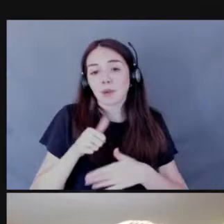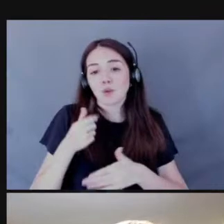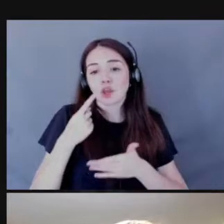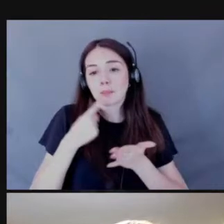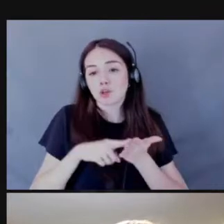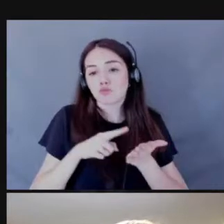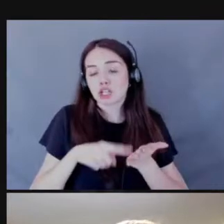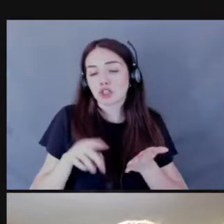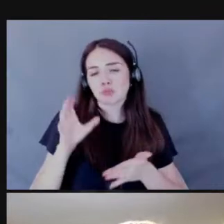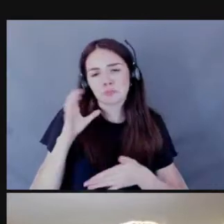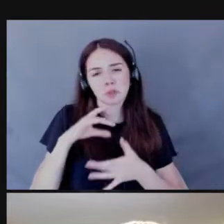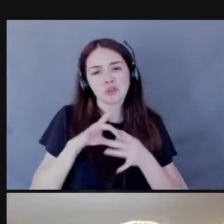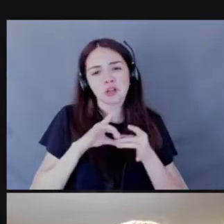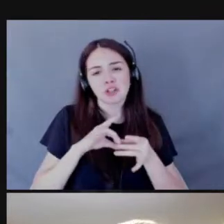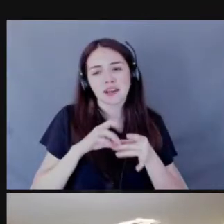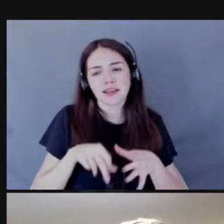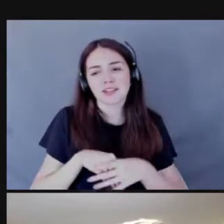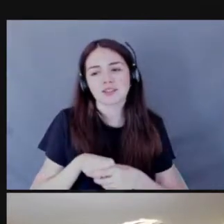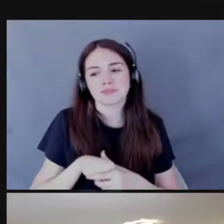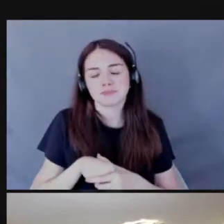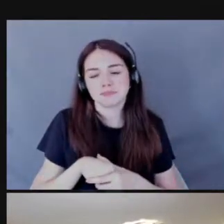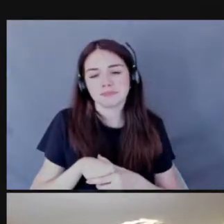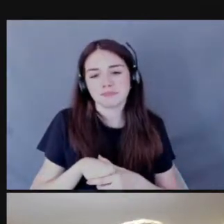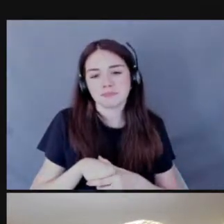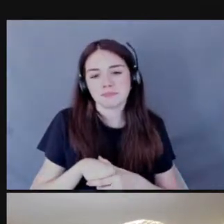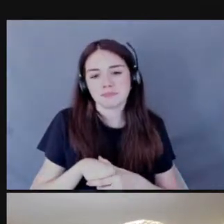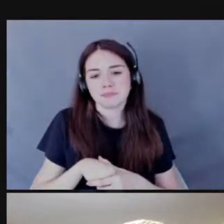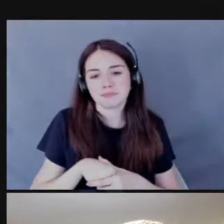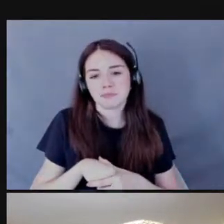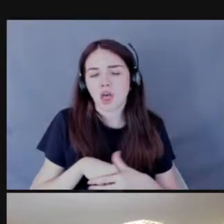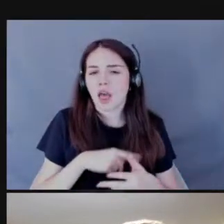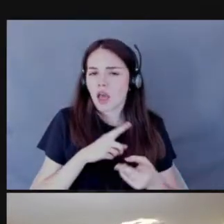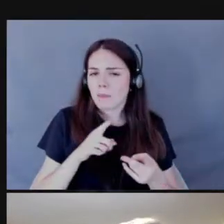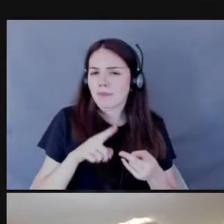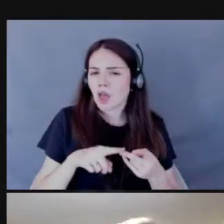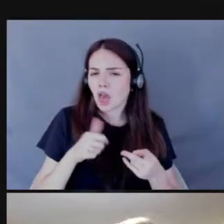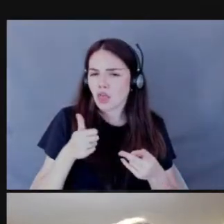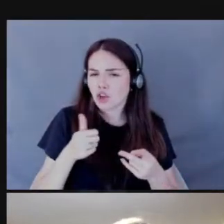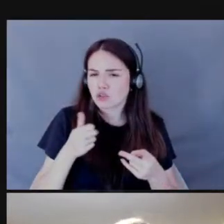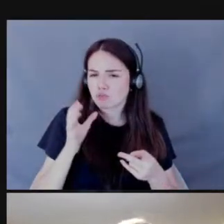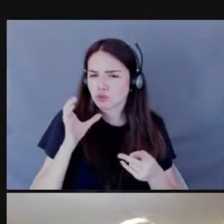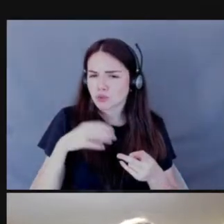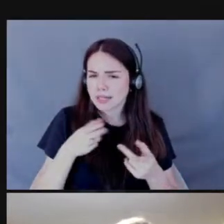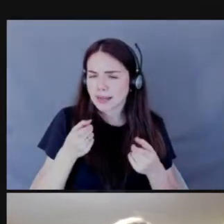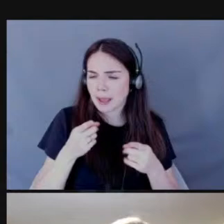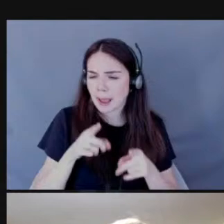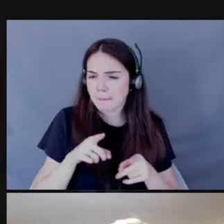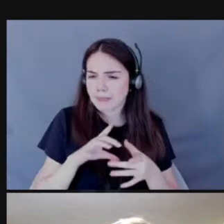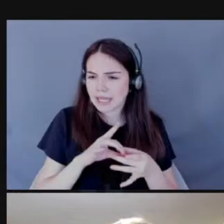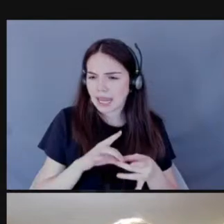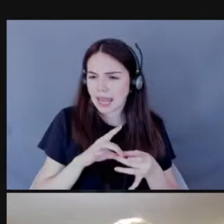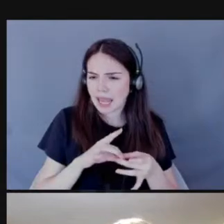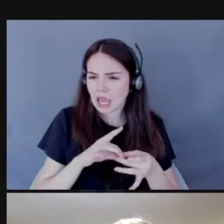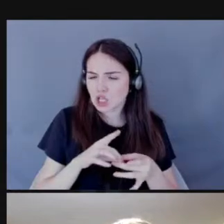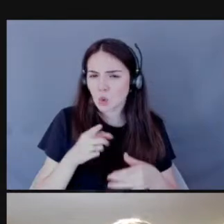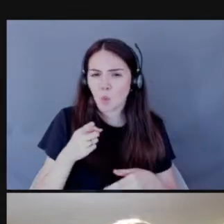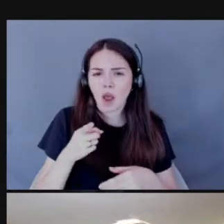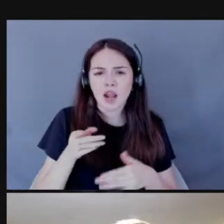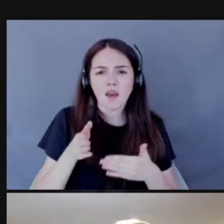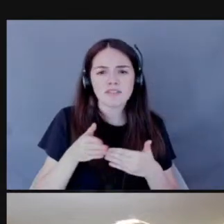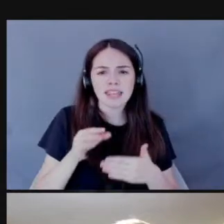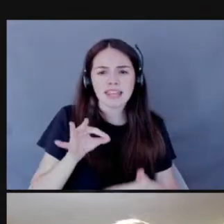connection. The other really weird connection is that one of the fisheries